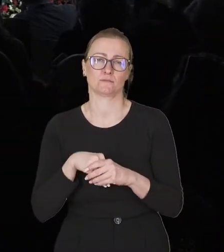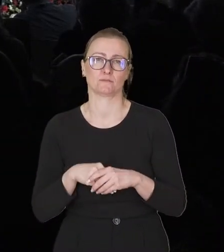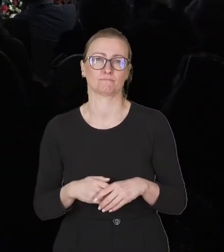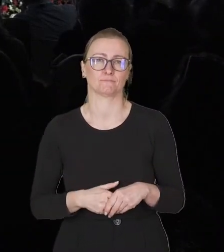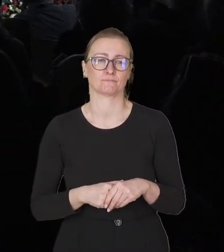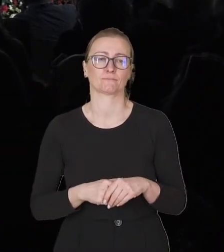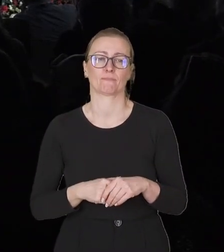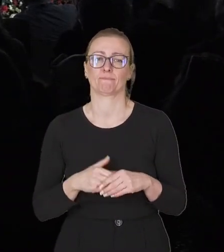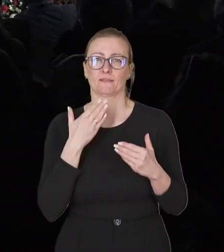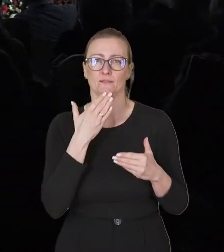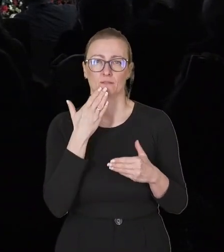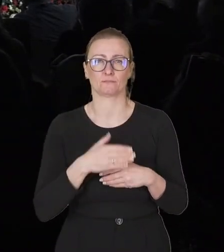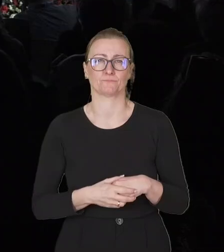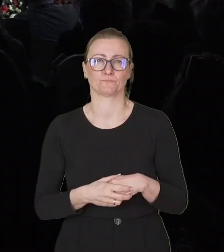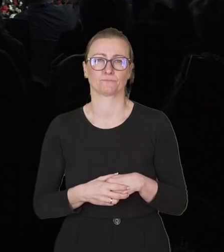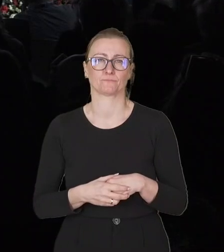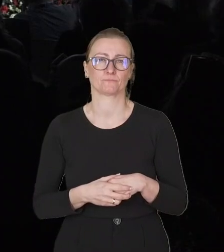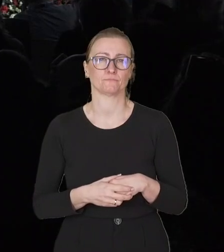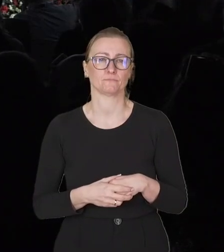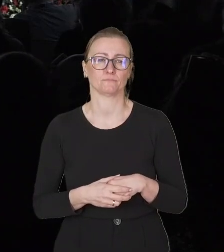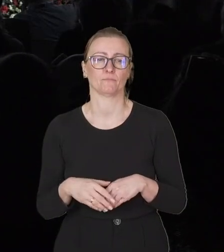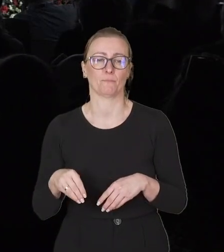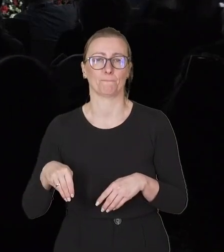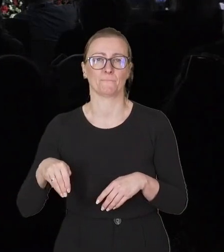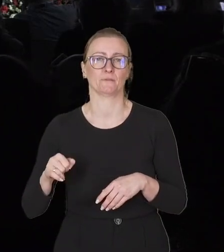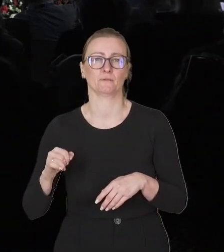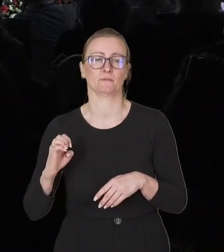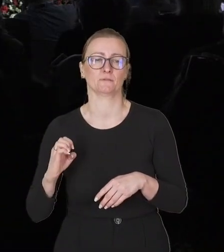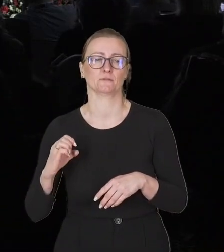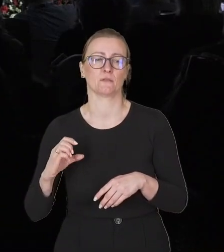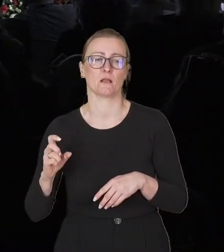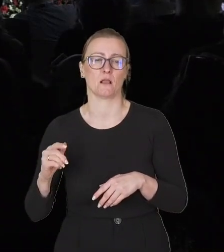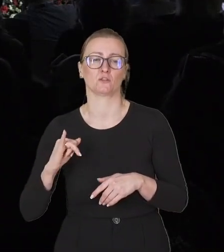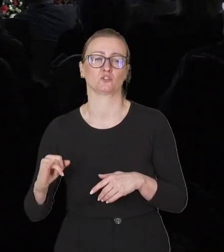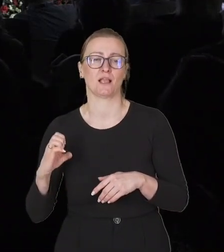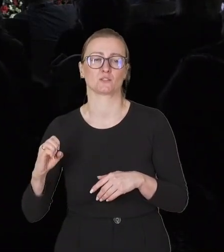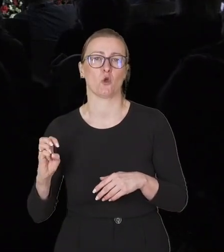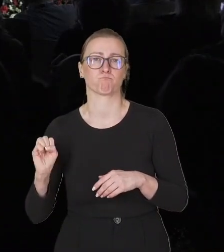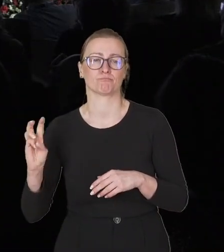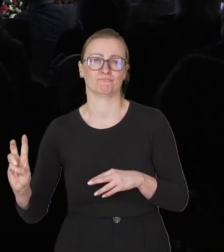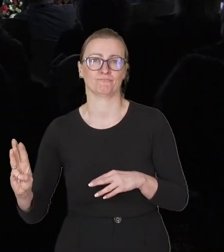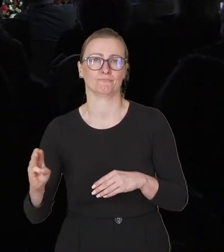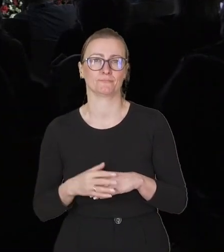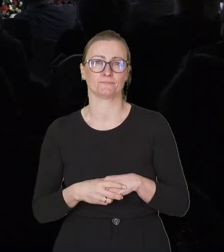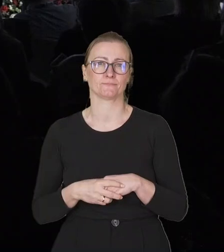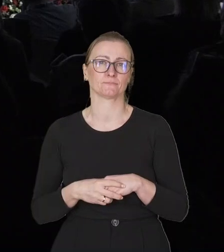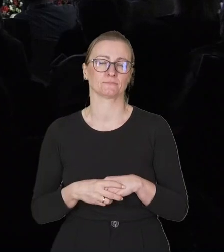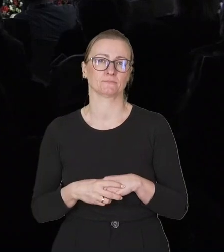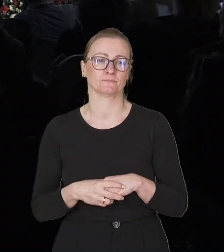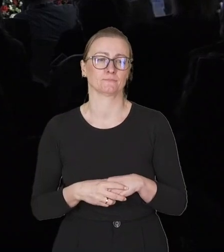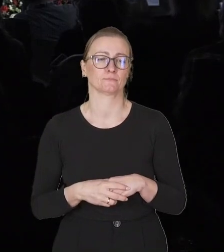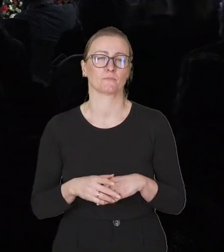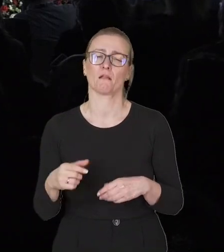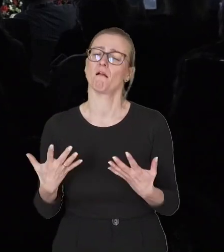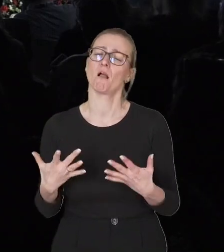do you like more top-down approach or the bottom-up? How you make this real in practice